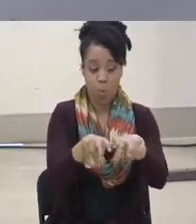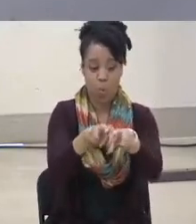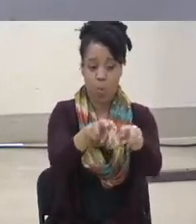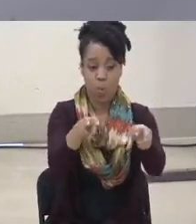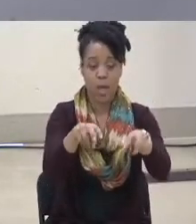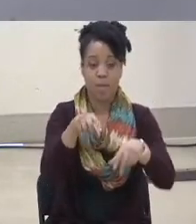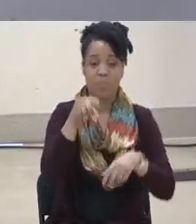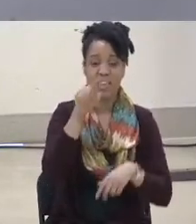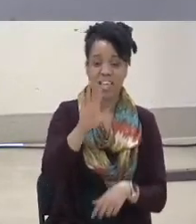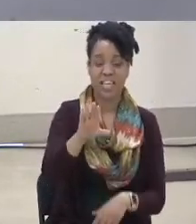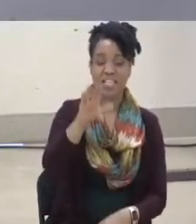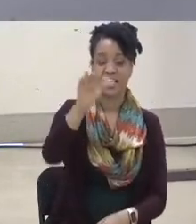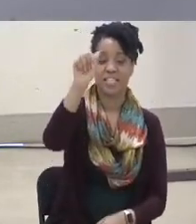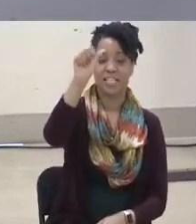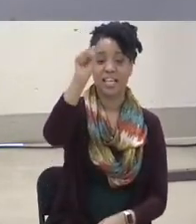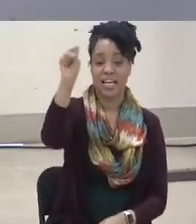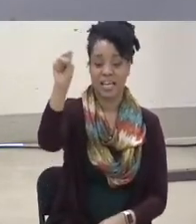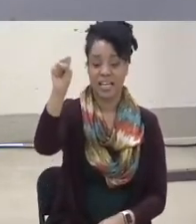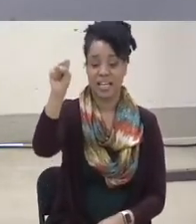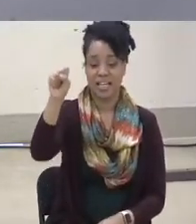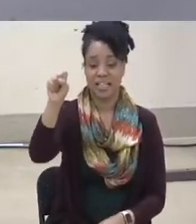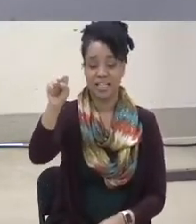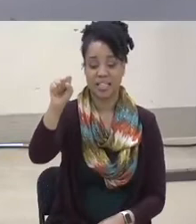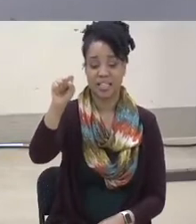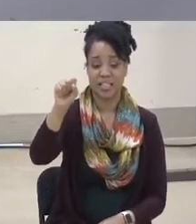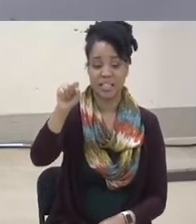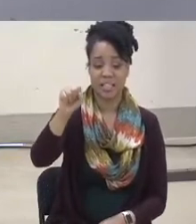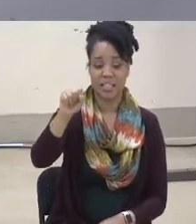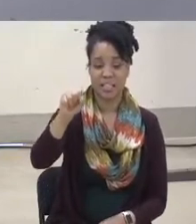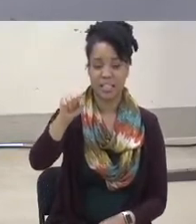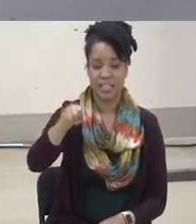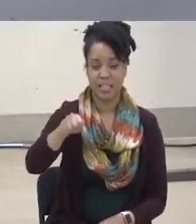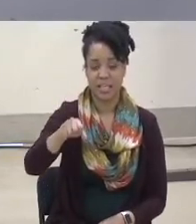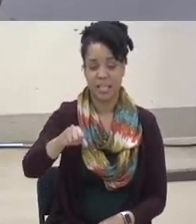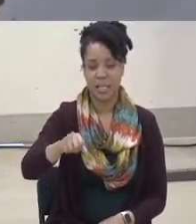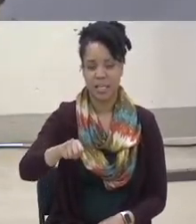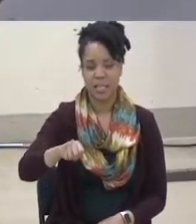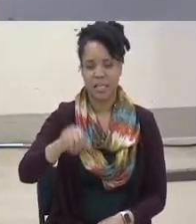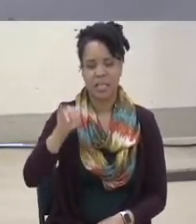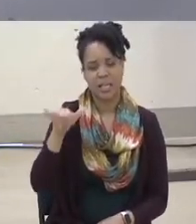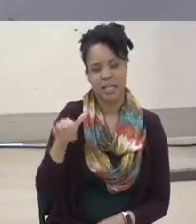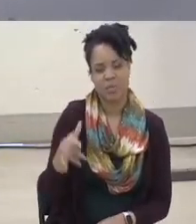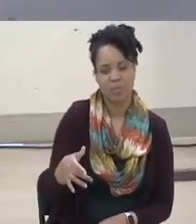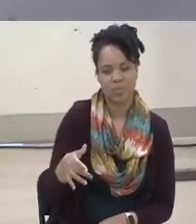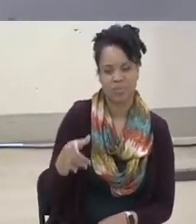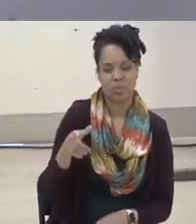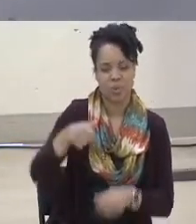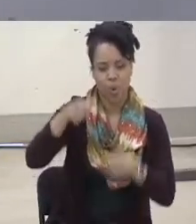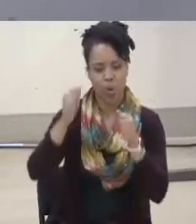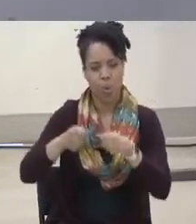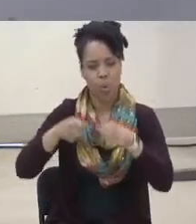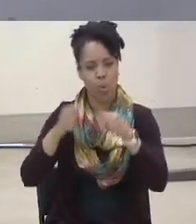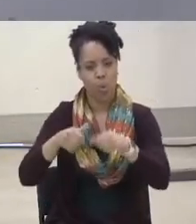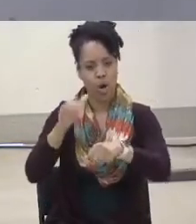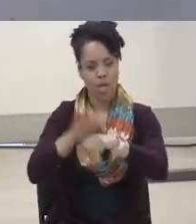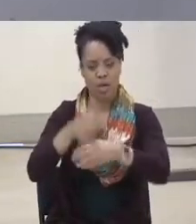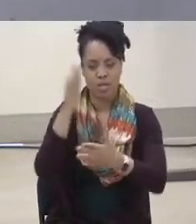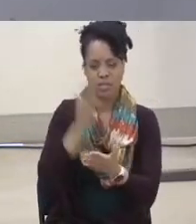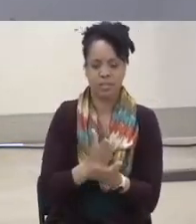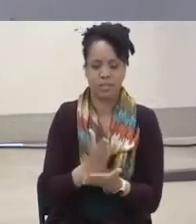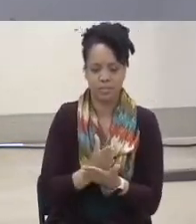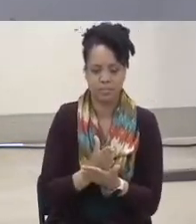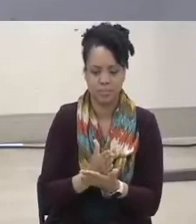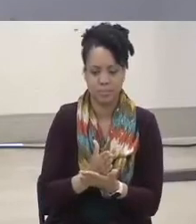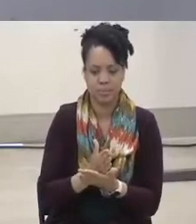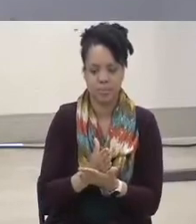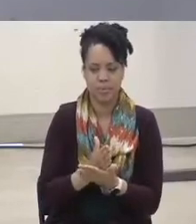ass that he was riding on Y mientras él iba de camino, stopped. La mula que lo estaba because he seen the llevando angel of the Lord getting ready